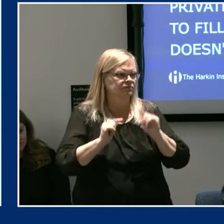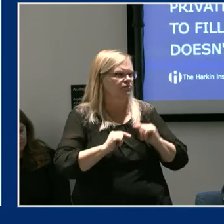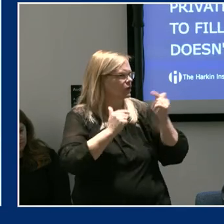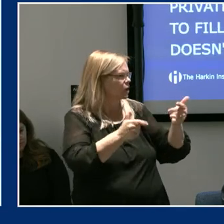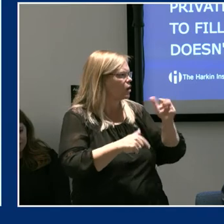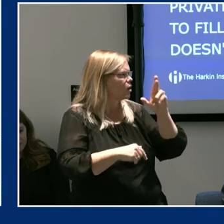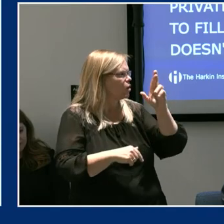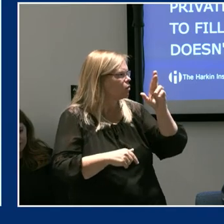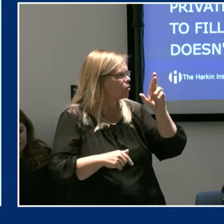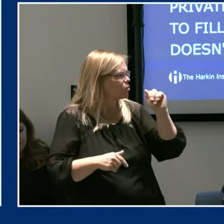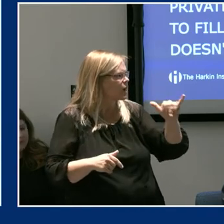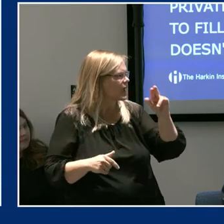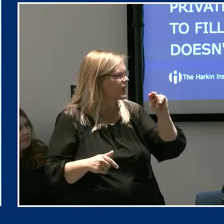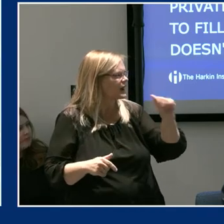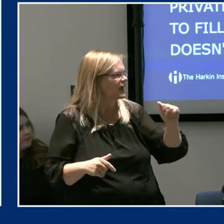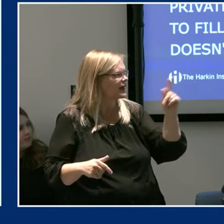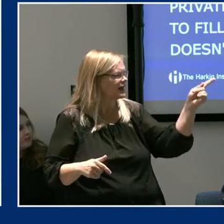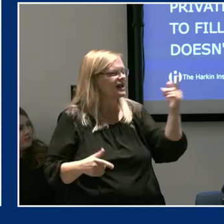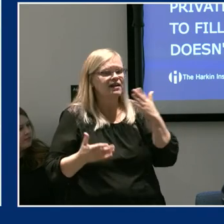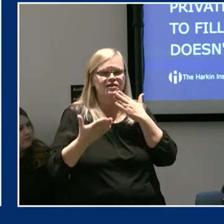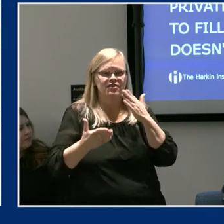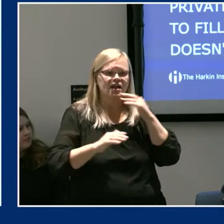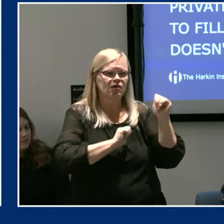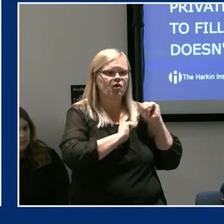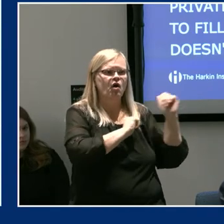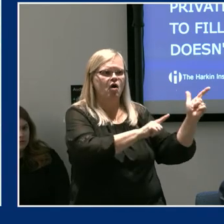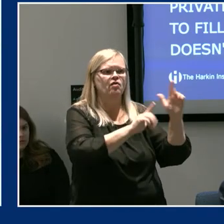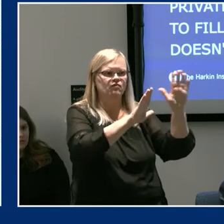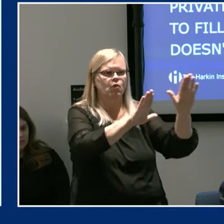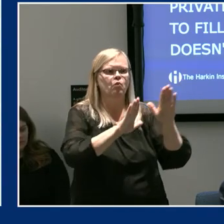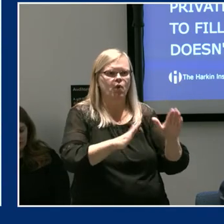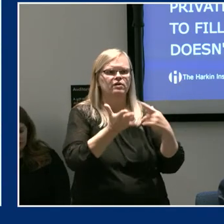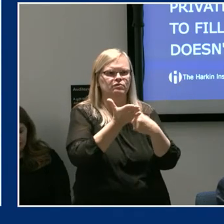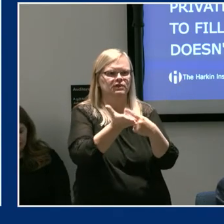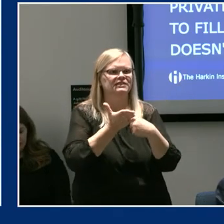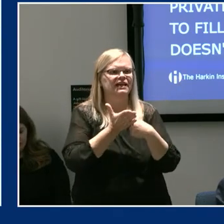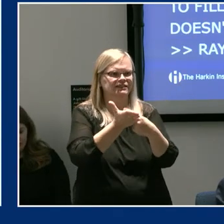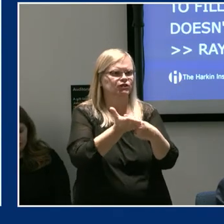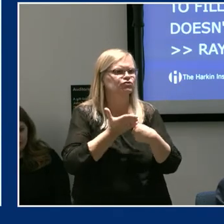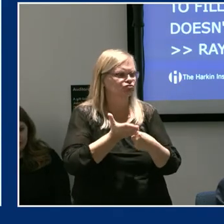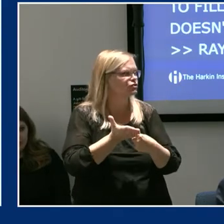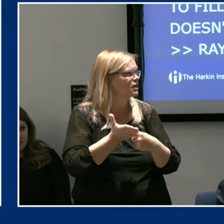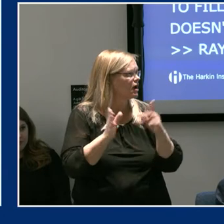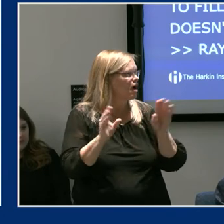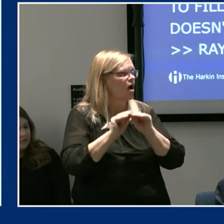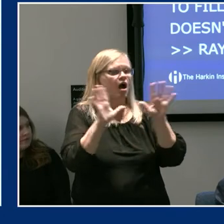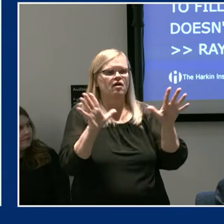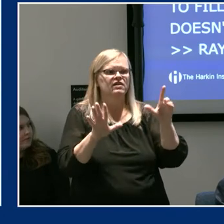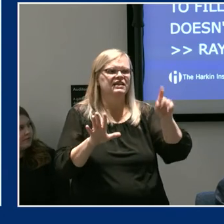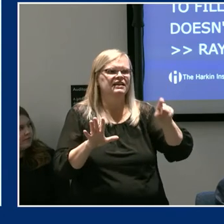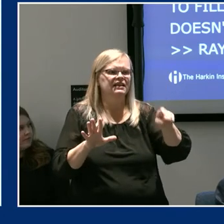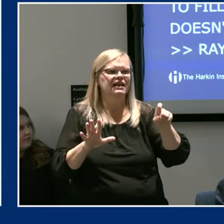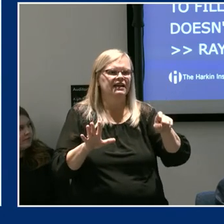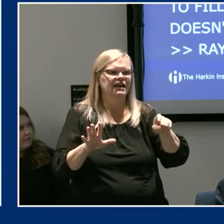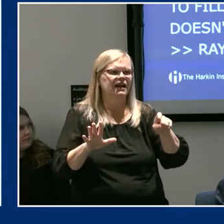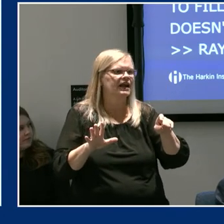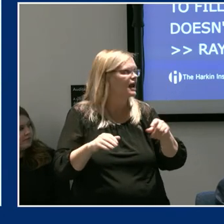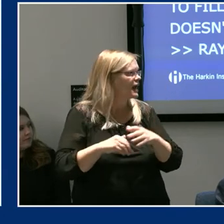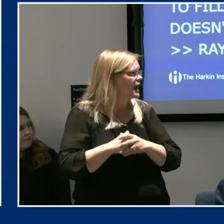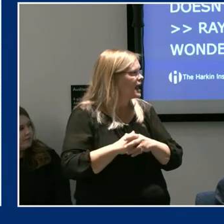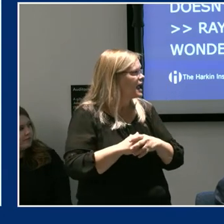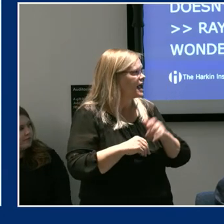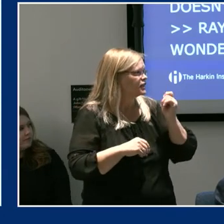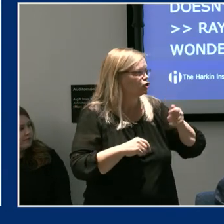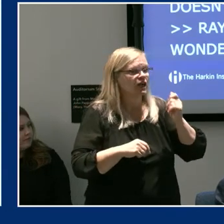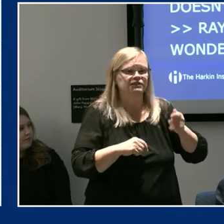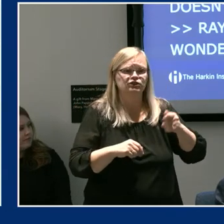Raina. Thank you all for a wonderful discussion. We obviously need at least 2 days, Judge Pratt,